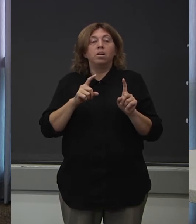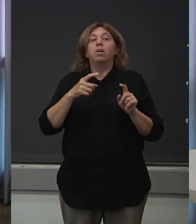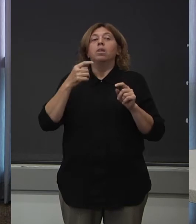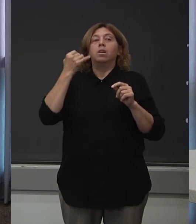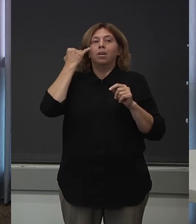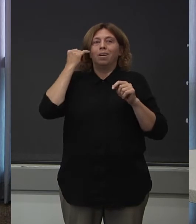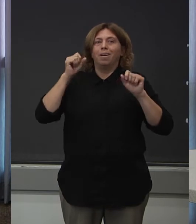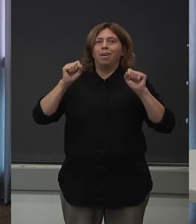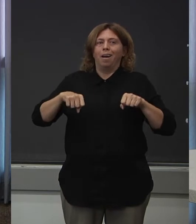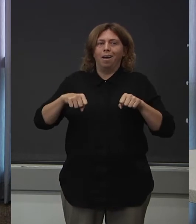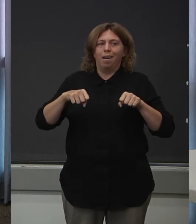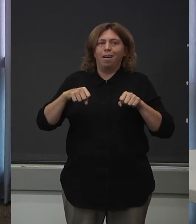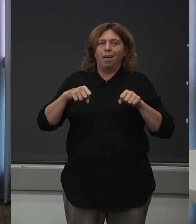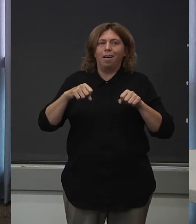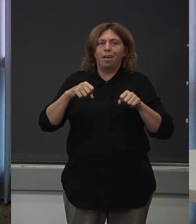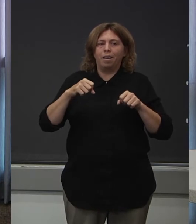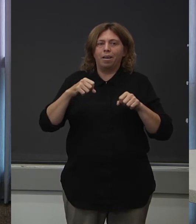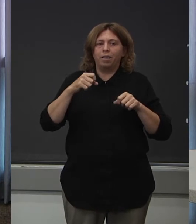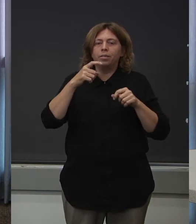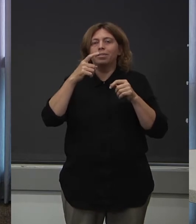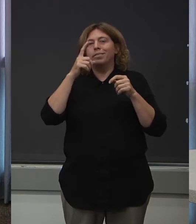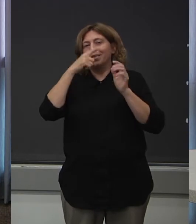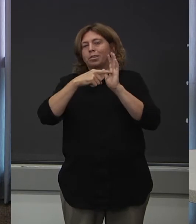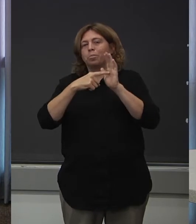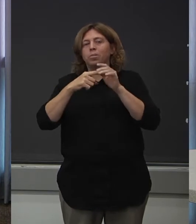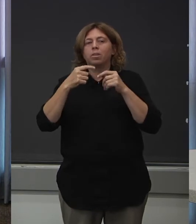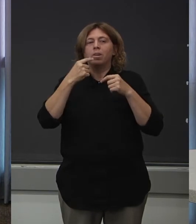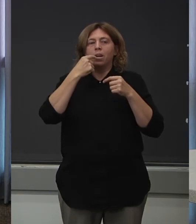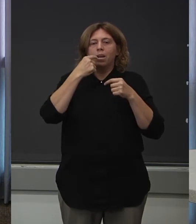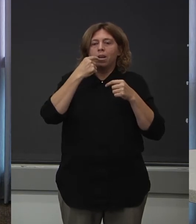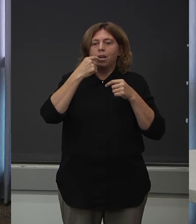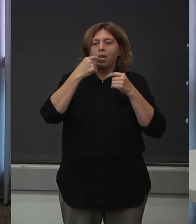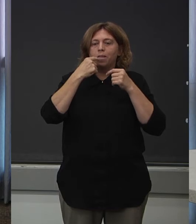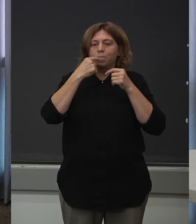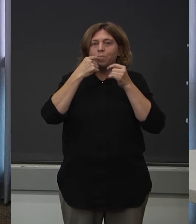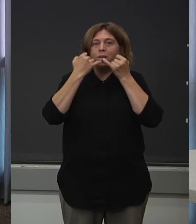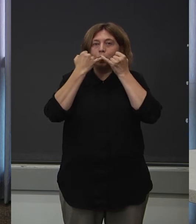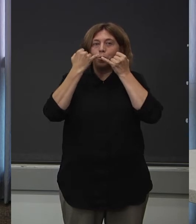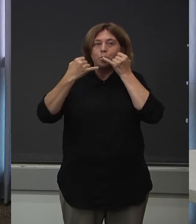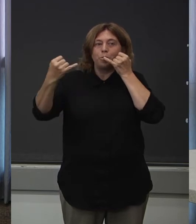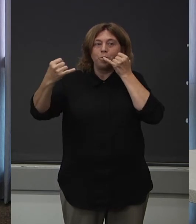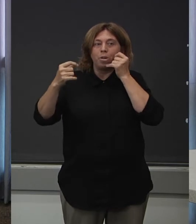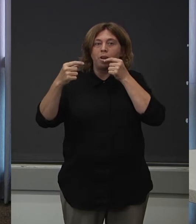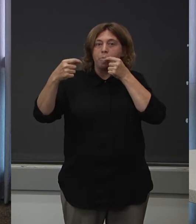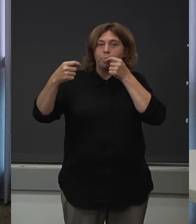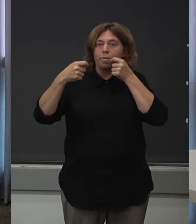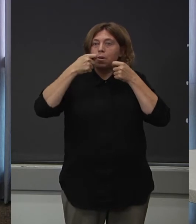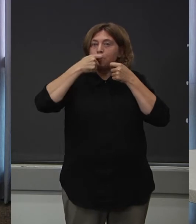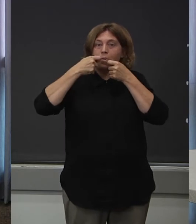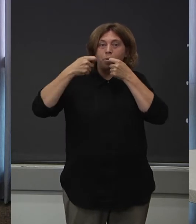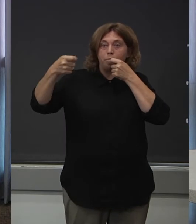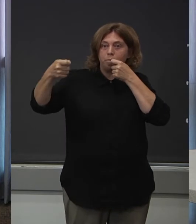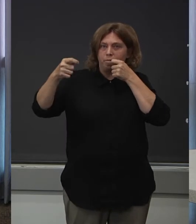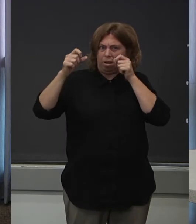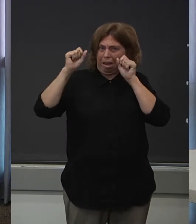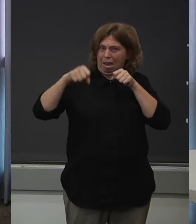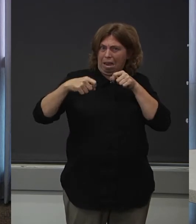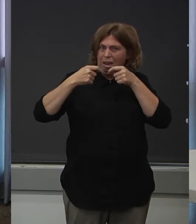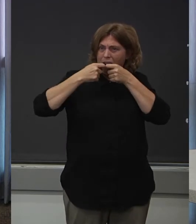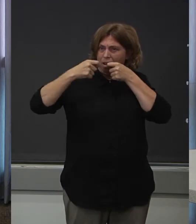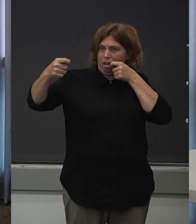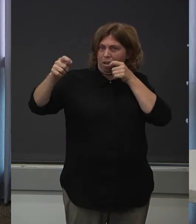around the barrier. So the idea is that you need to have a large barrier that really substitutes for the distance, not